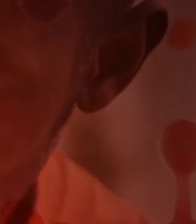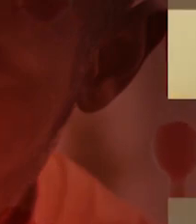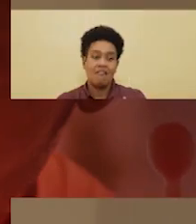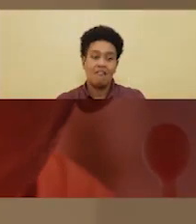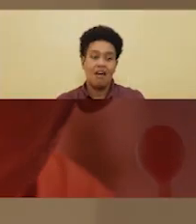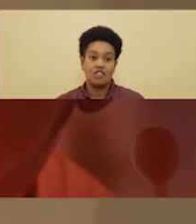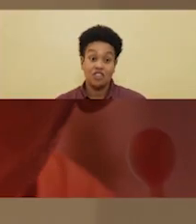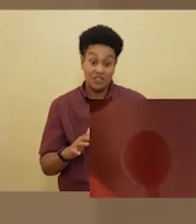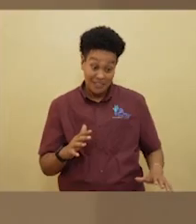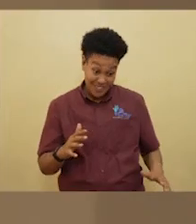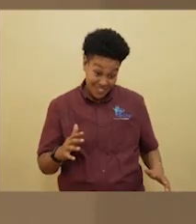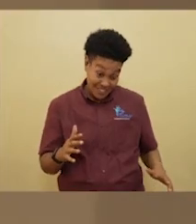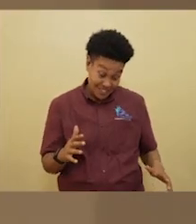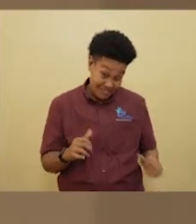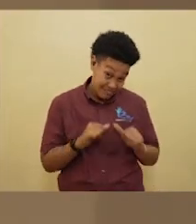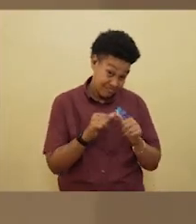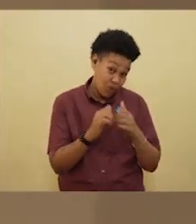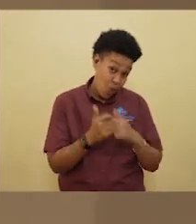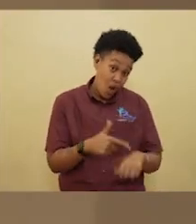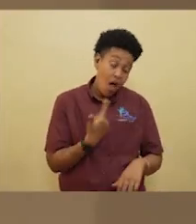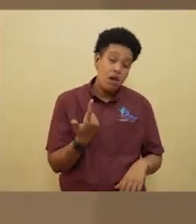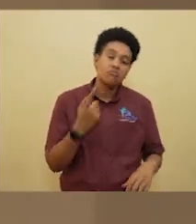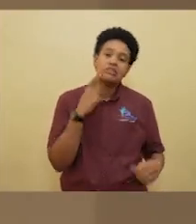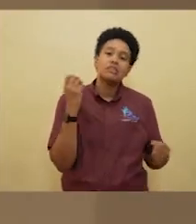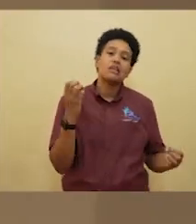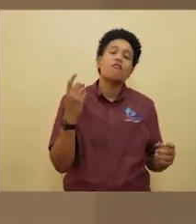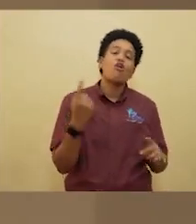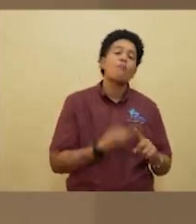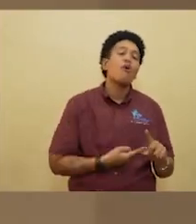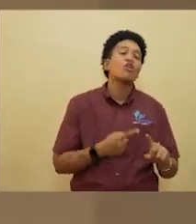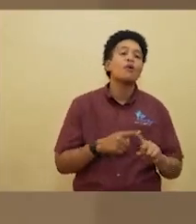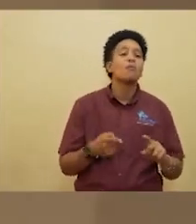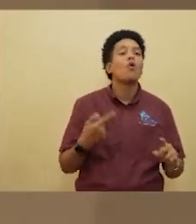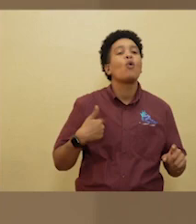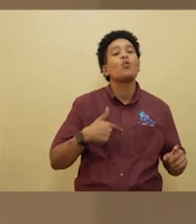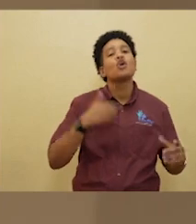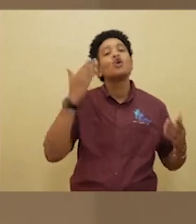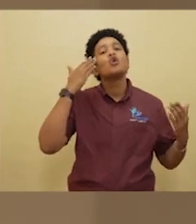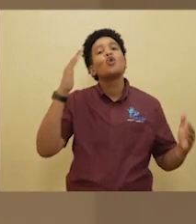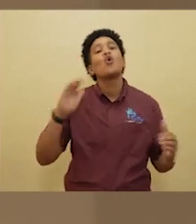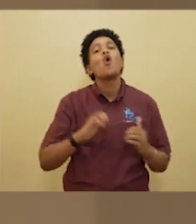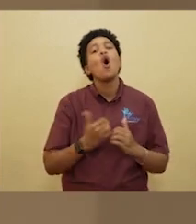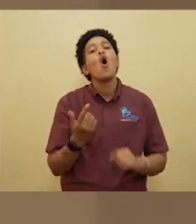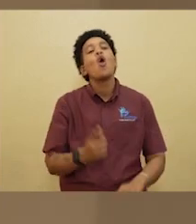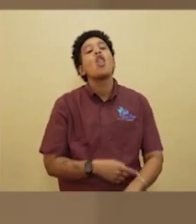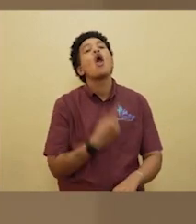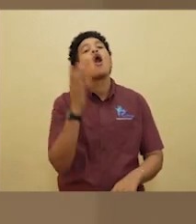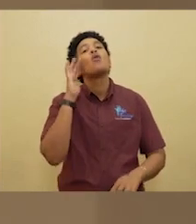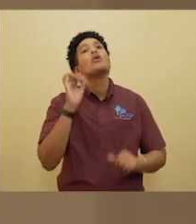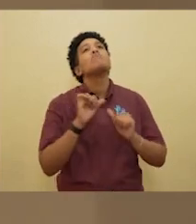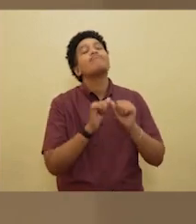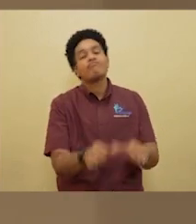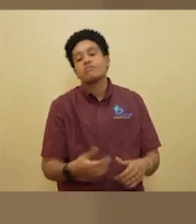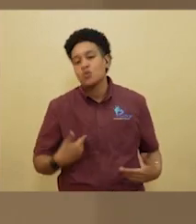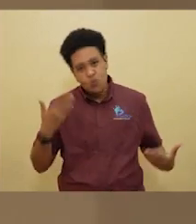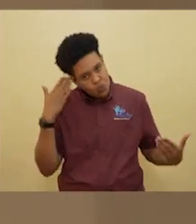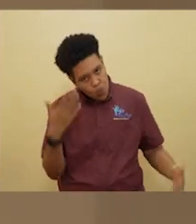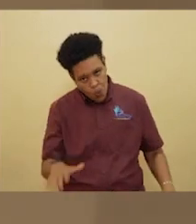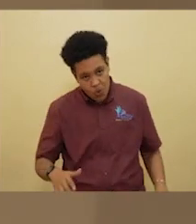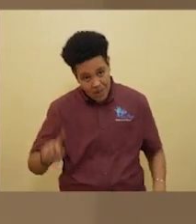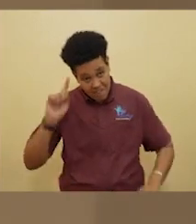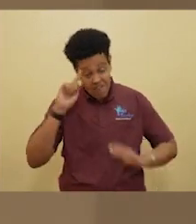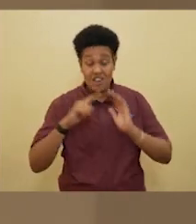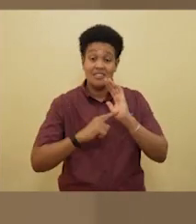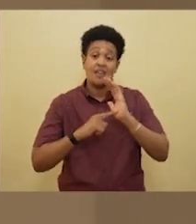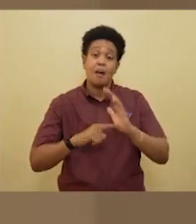We already know it lasts several months, but we don't know how long it will last. For instance, the